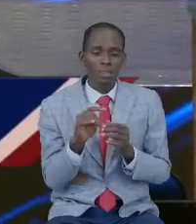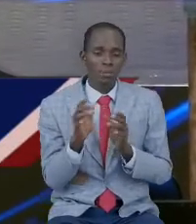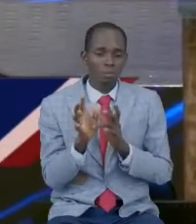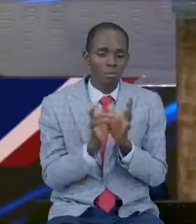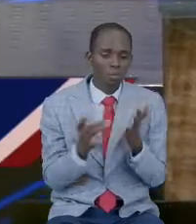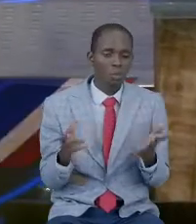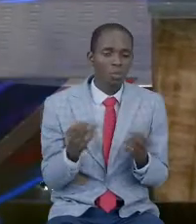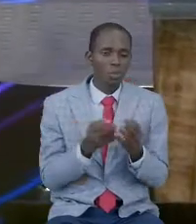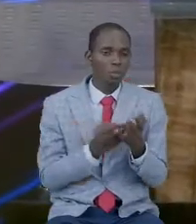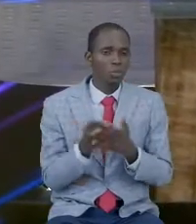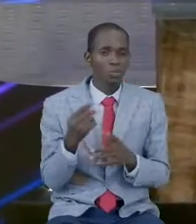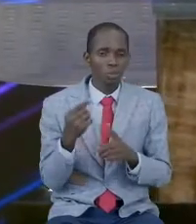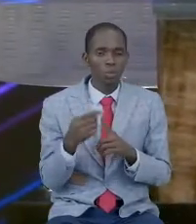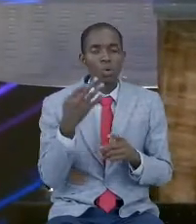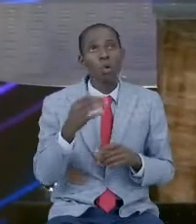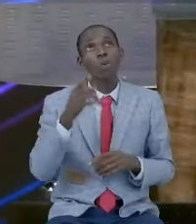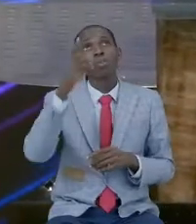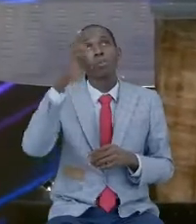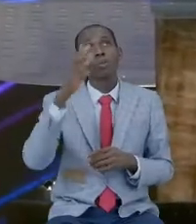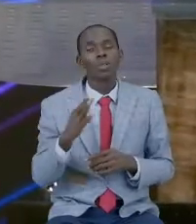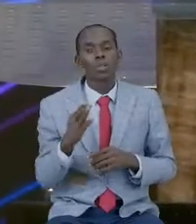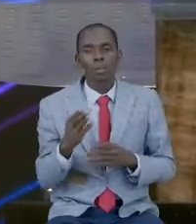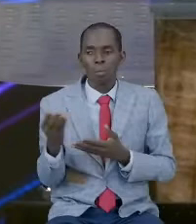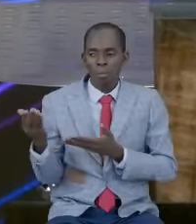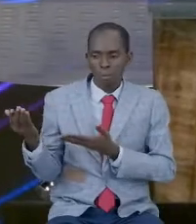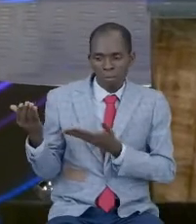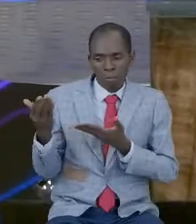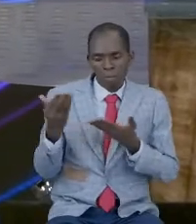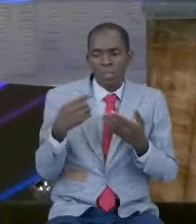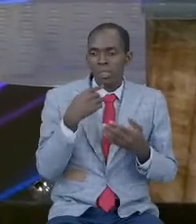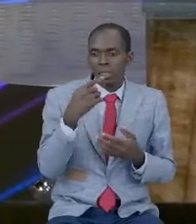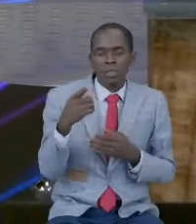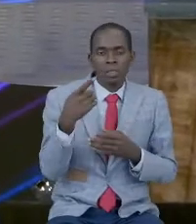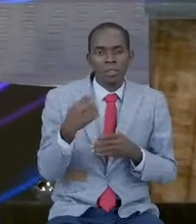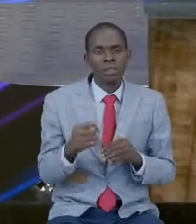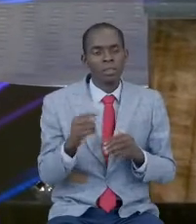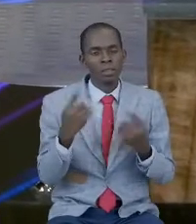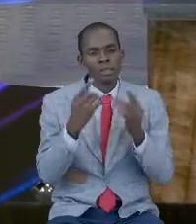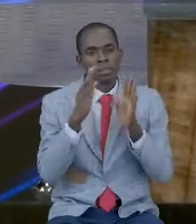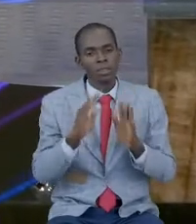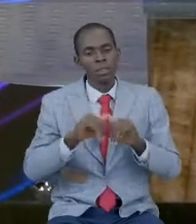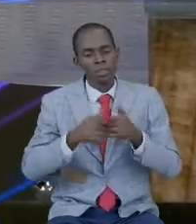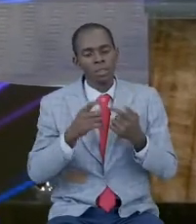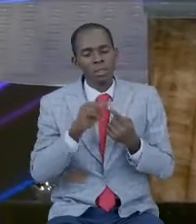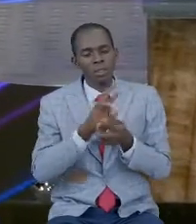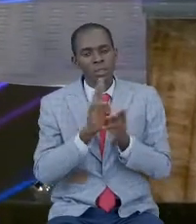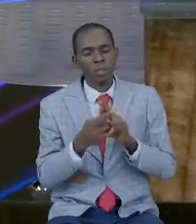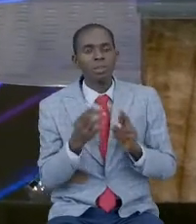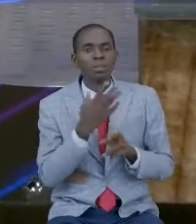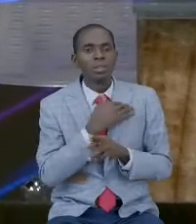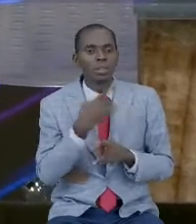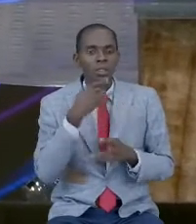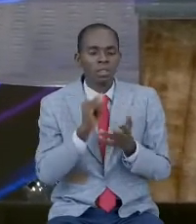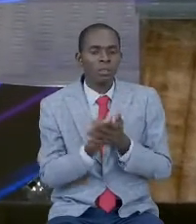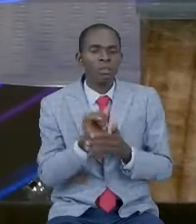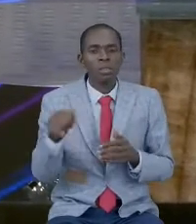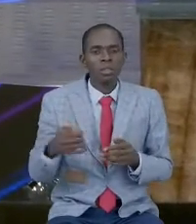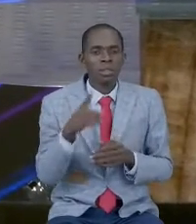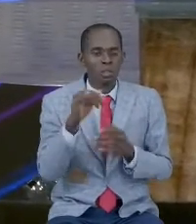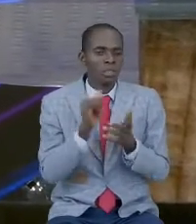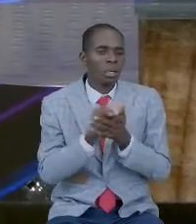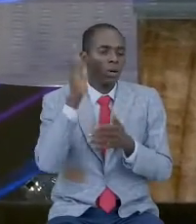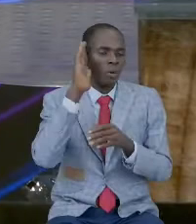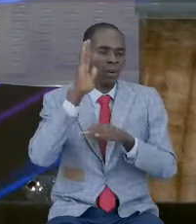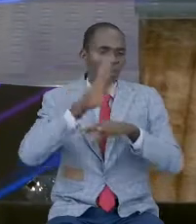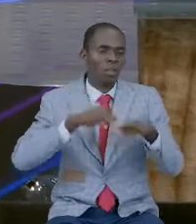God. It tells the sinner how to repent, and it says, whosoever shall call on the name